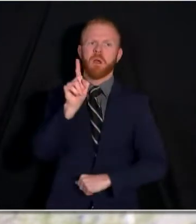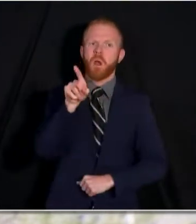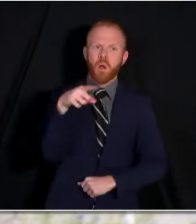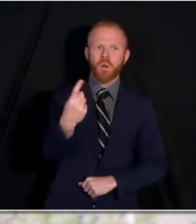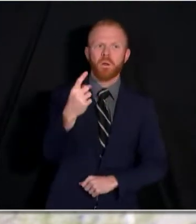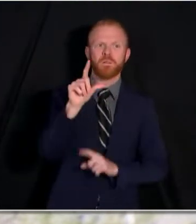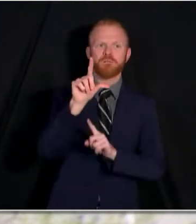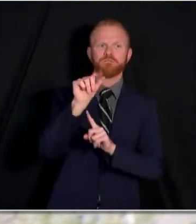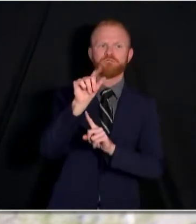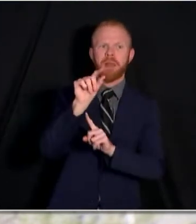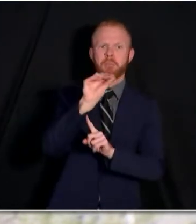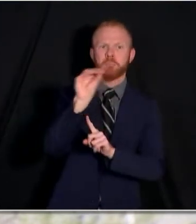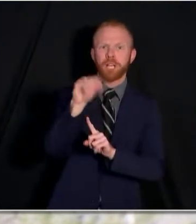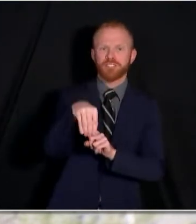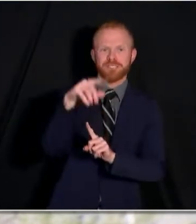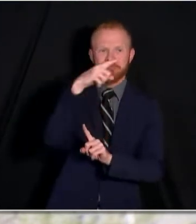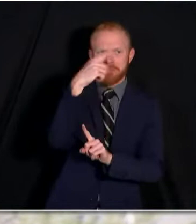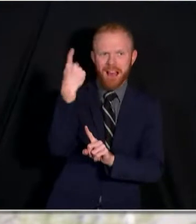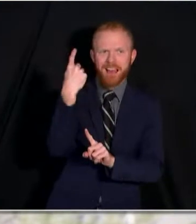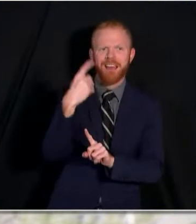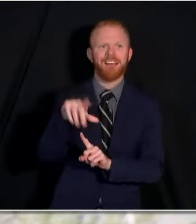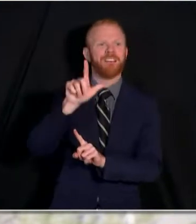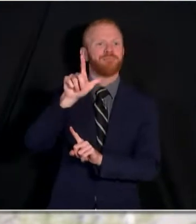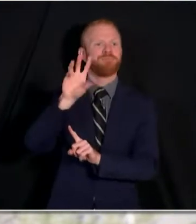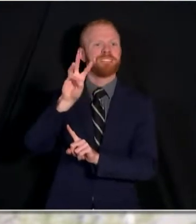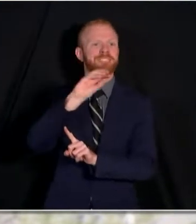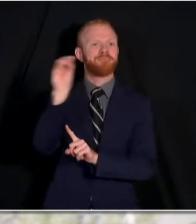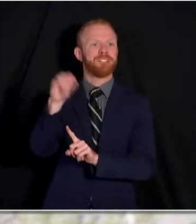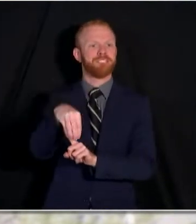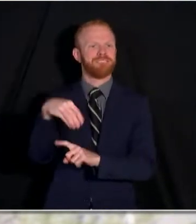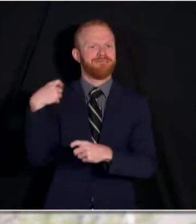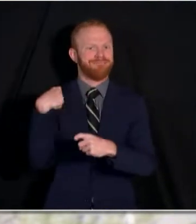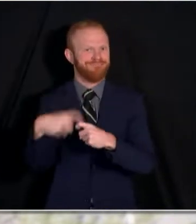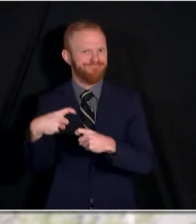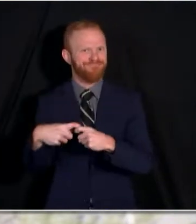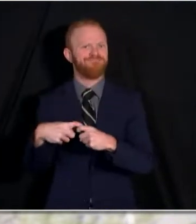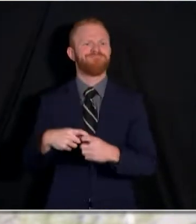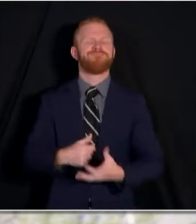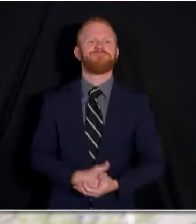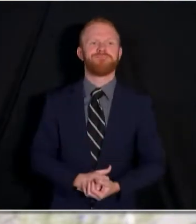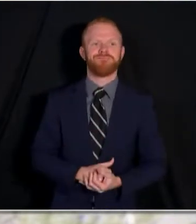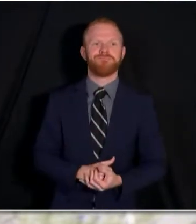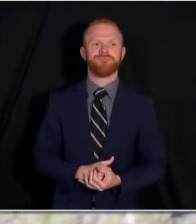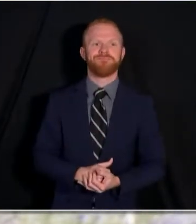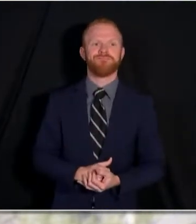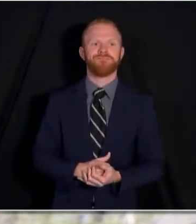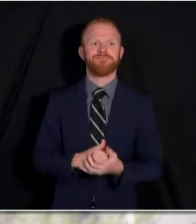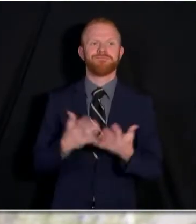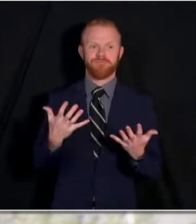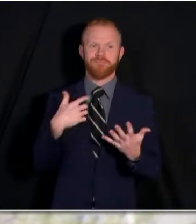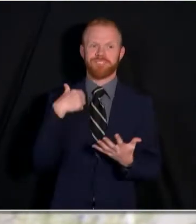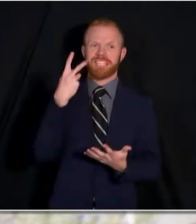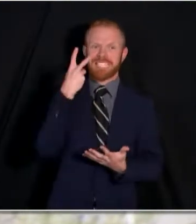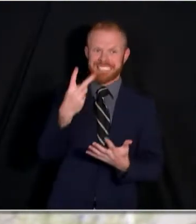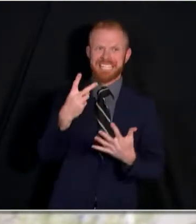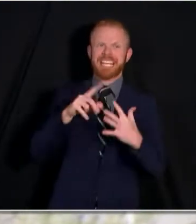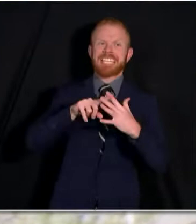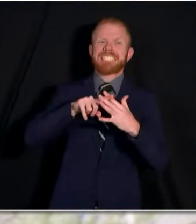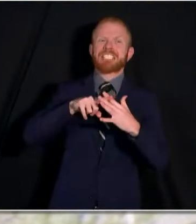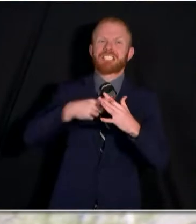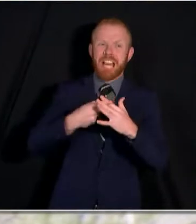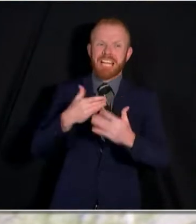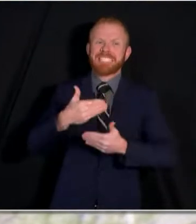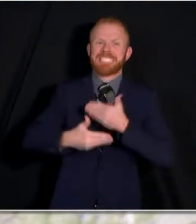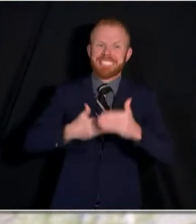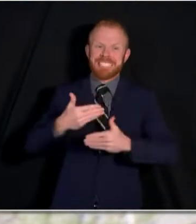African American and 26% are Latinx. Although we're seeing the beginnings of this progress, I want to